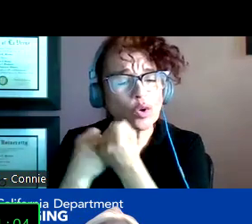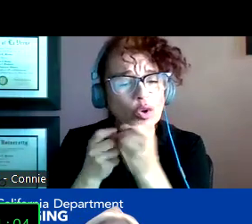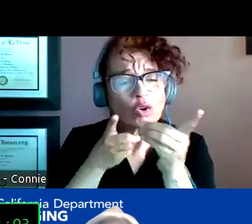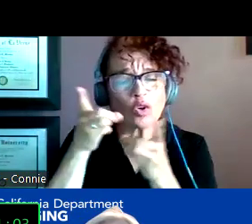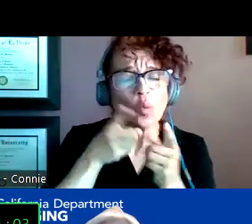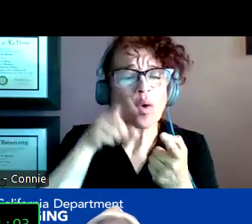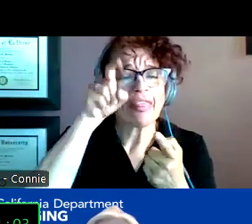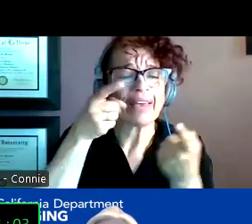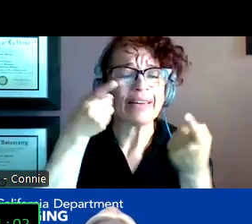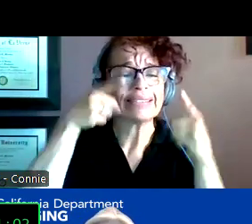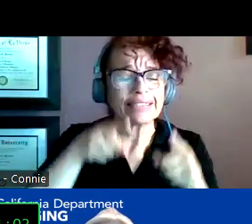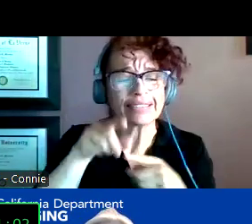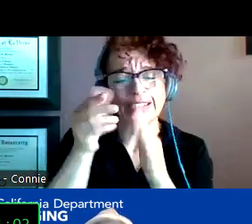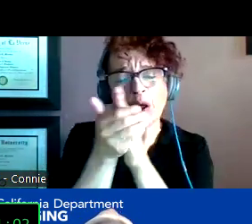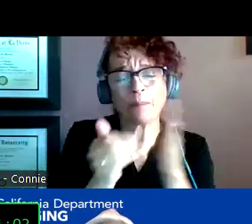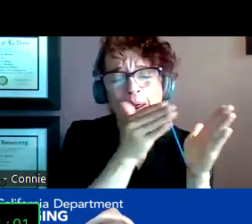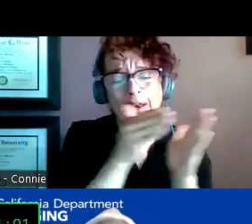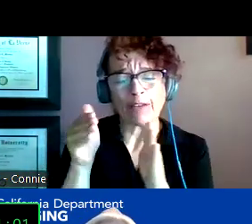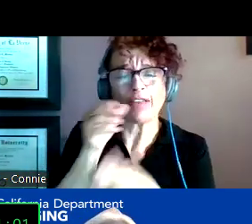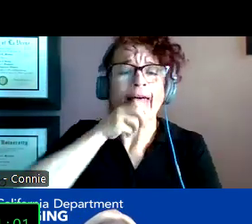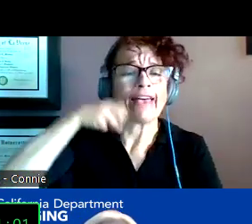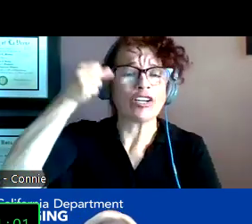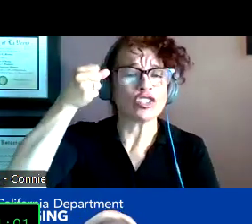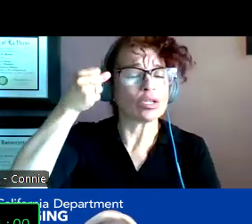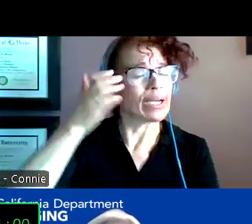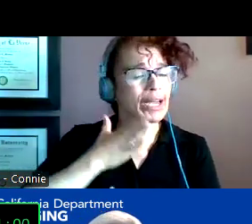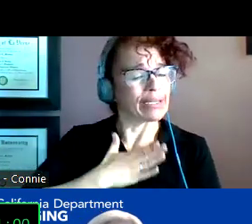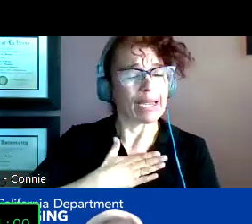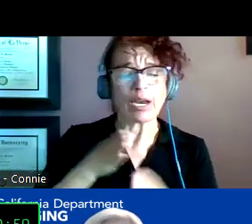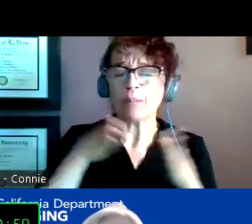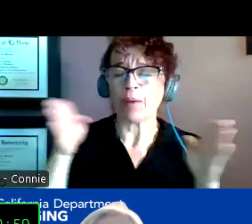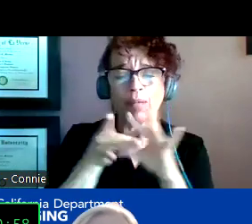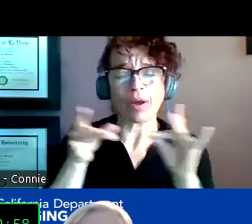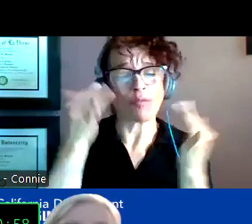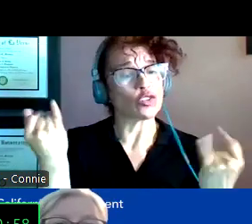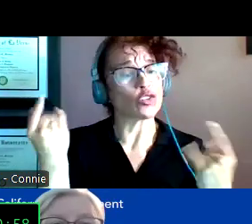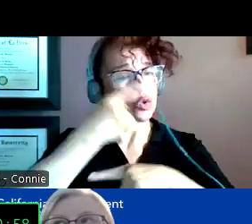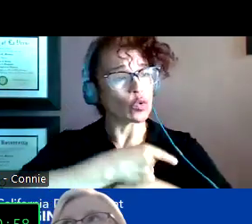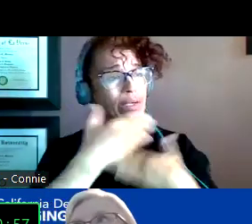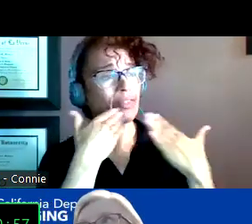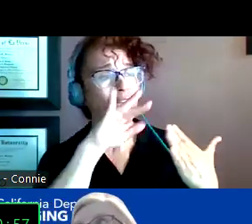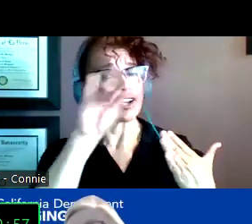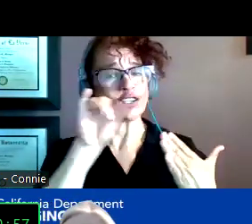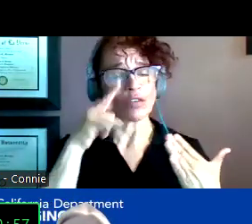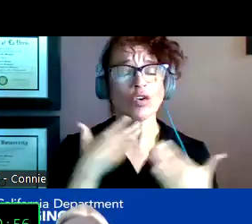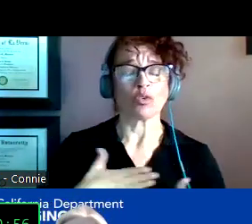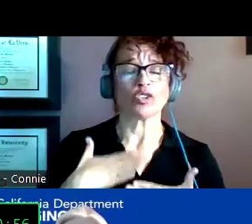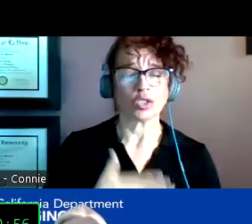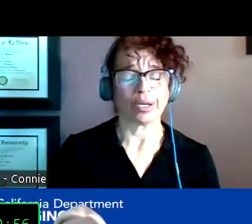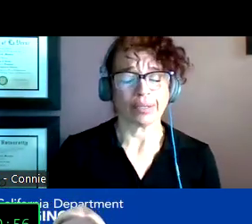what needs to happen for the Master Plan of Aging. And that's my public comment today. Thank you, Jeffrey. We appreciate it.